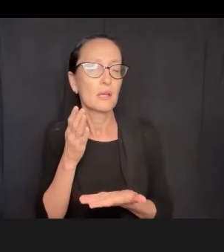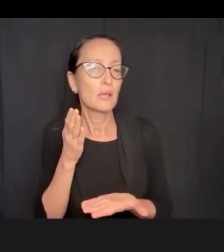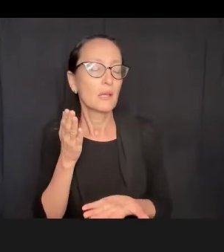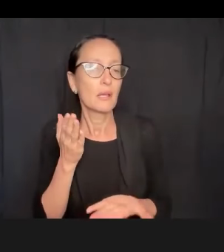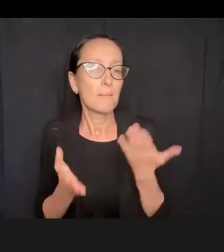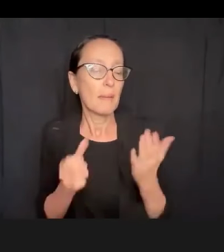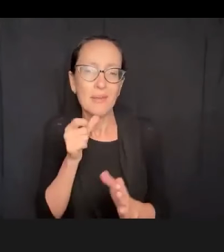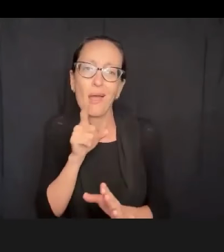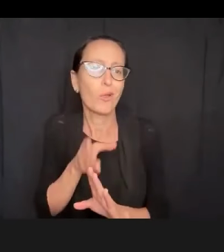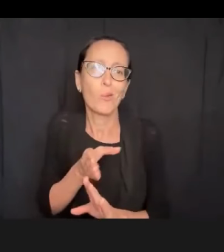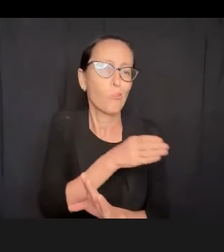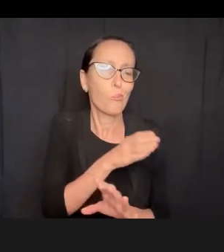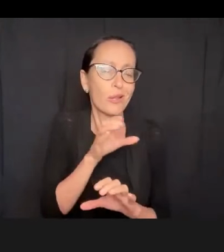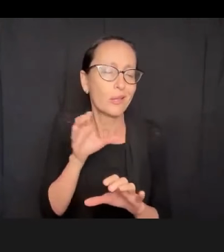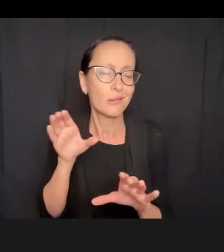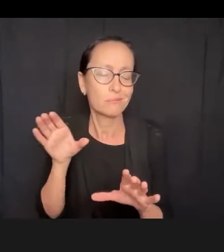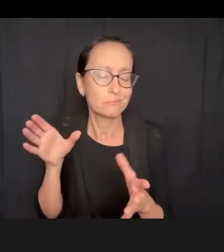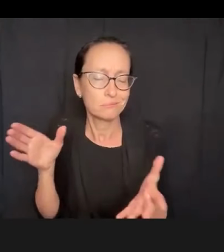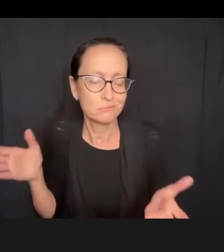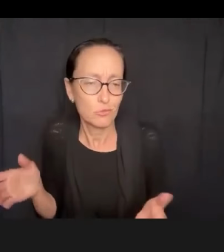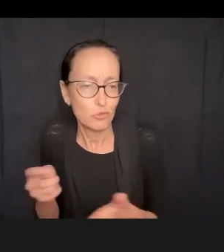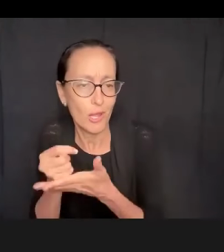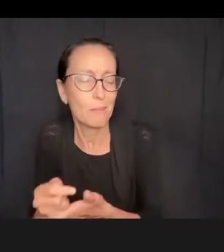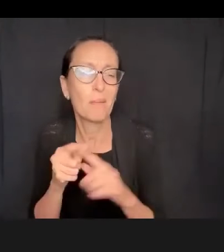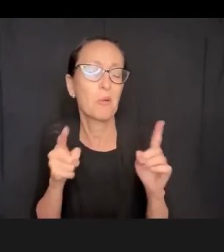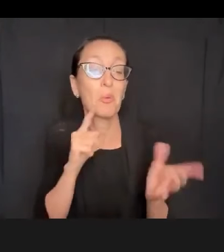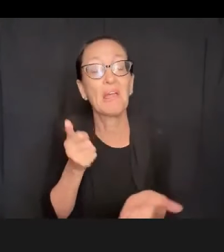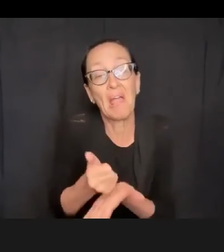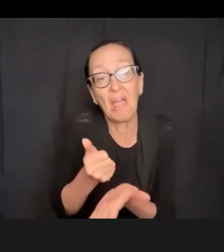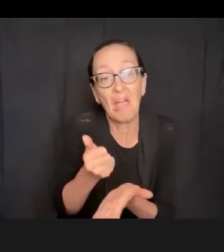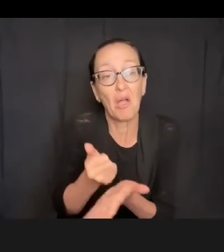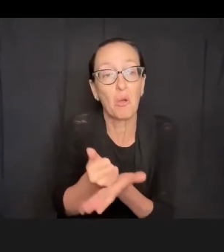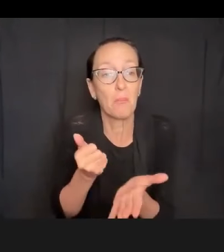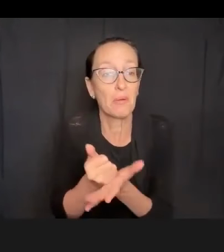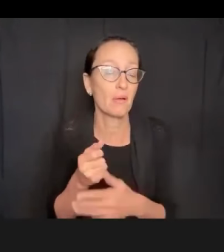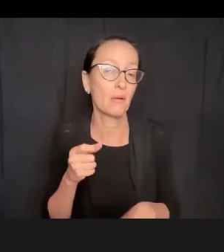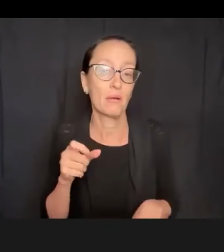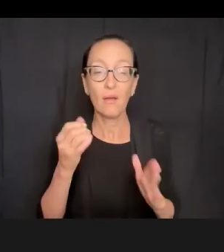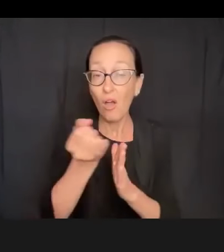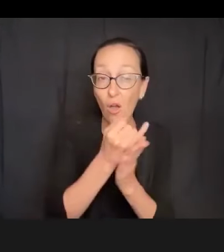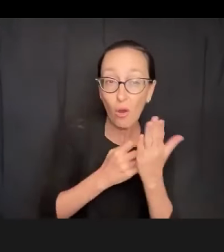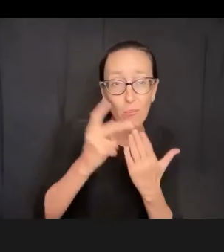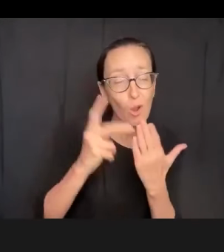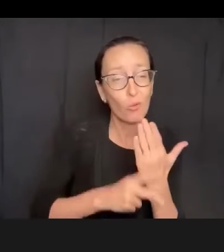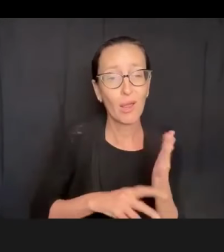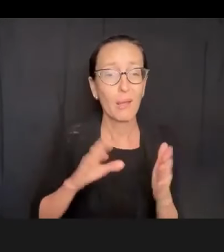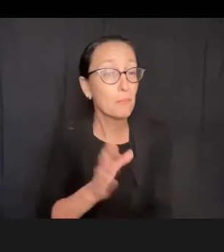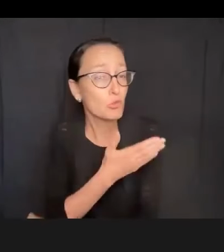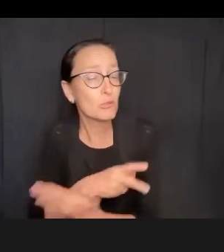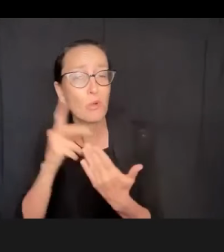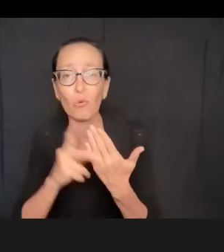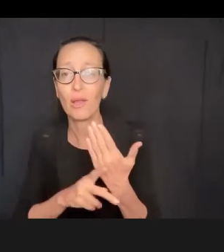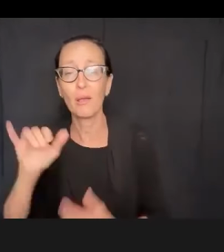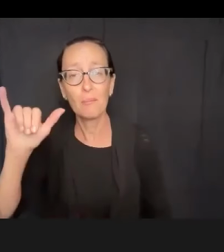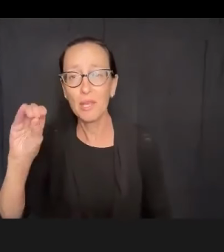foster resiliency, and they include things like art programs, music programs, yoga, things like that. And I just